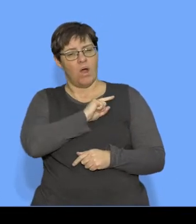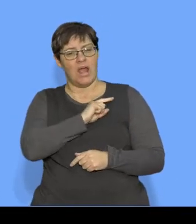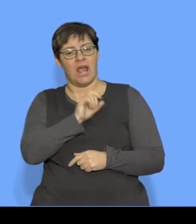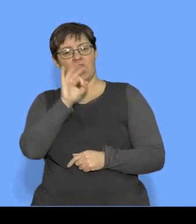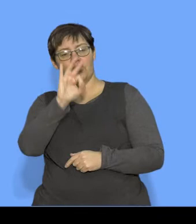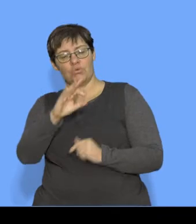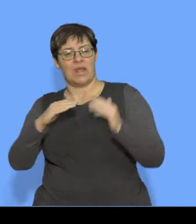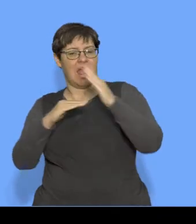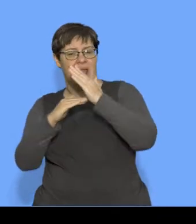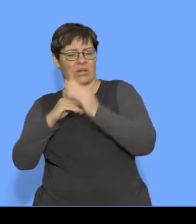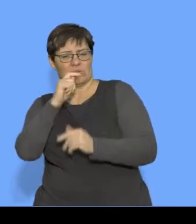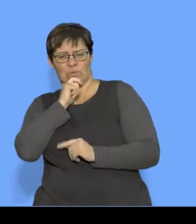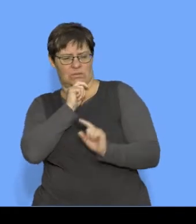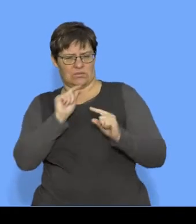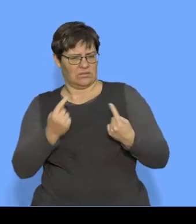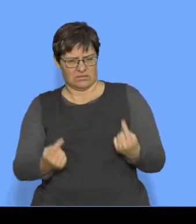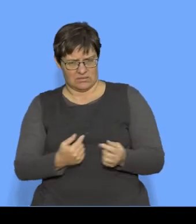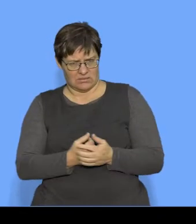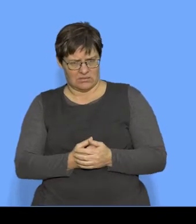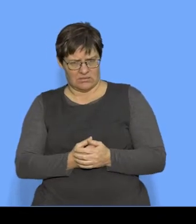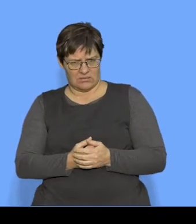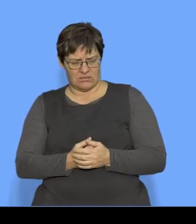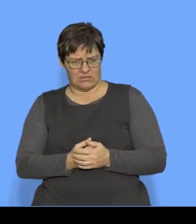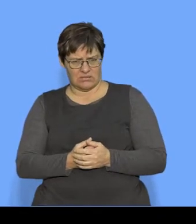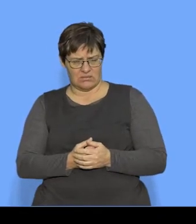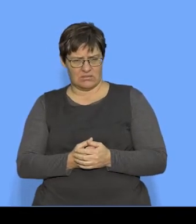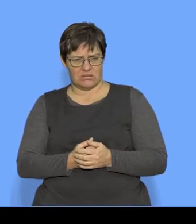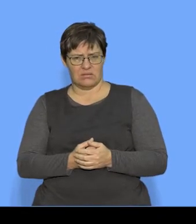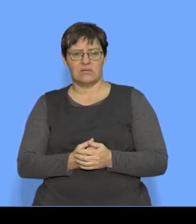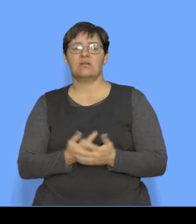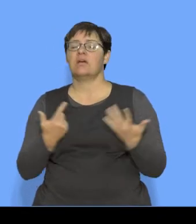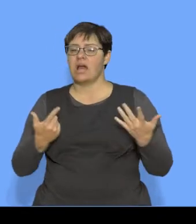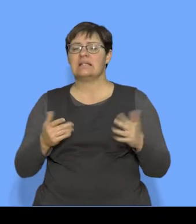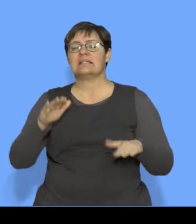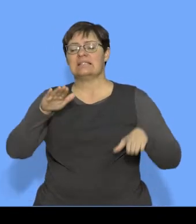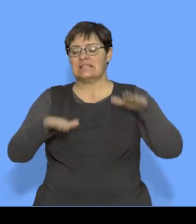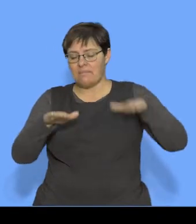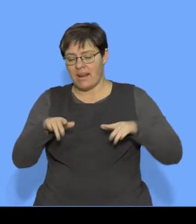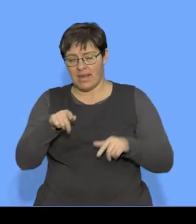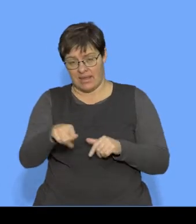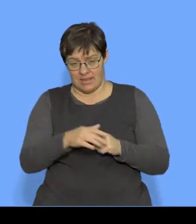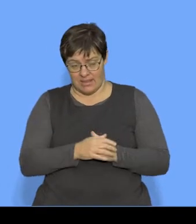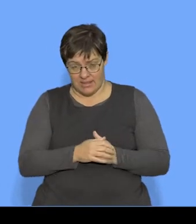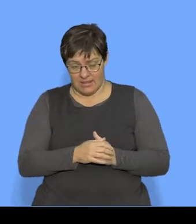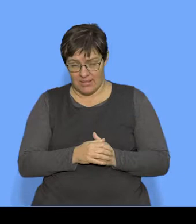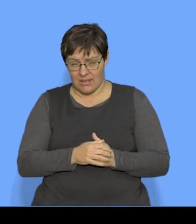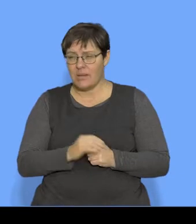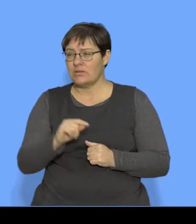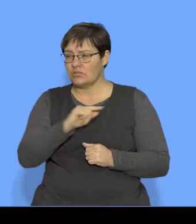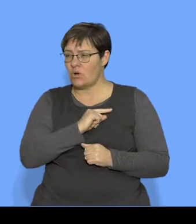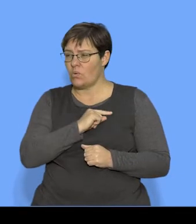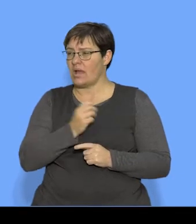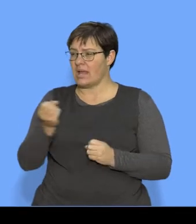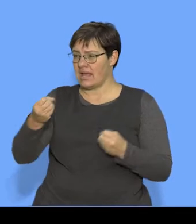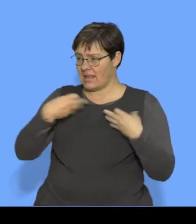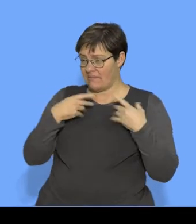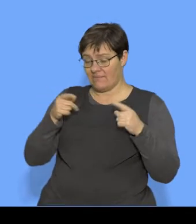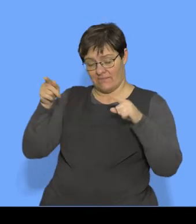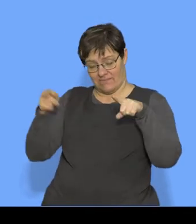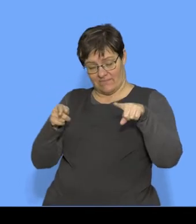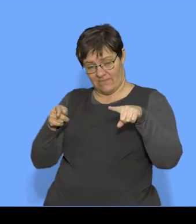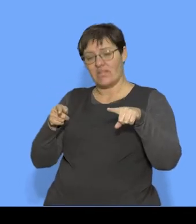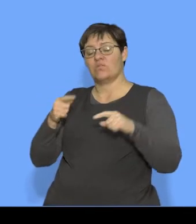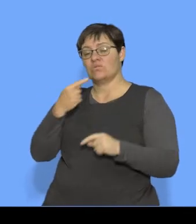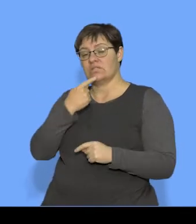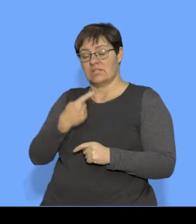can't use three angles. Remember, three angles is not congruency, it's similarity. So I will use this given